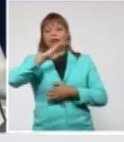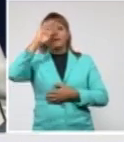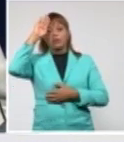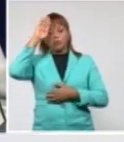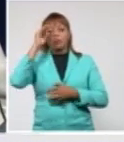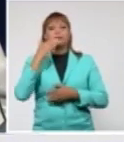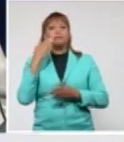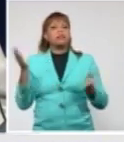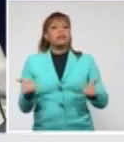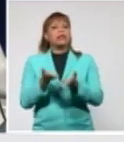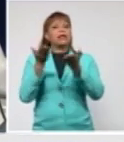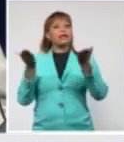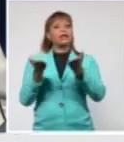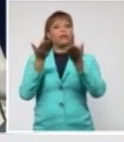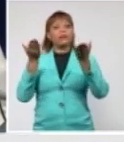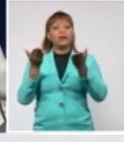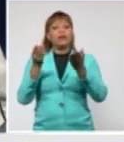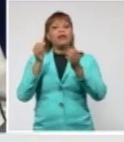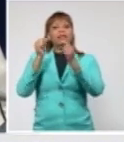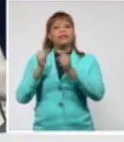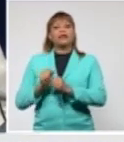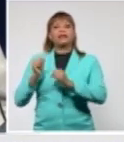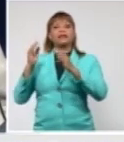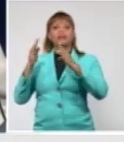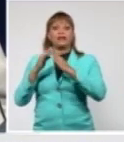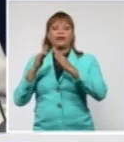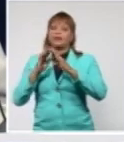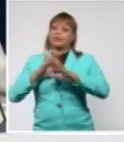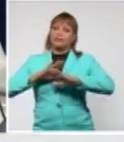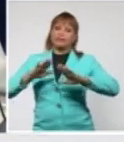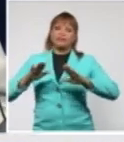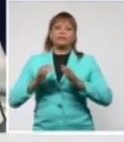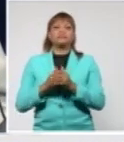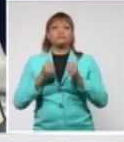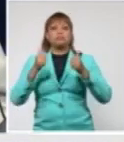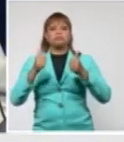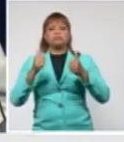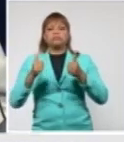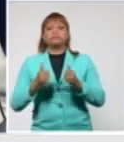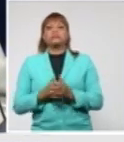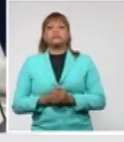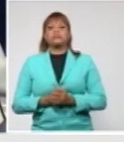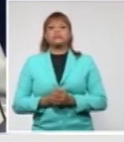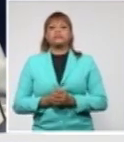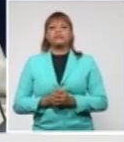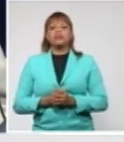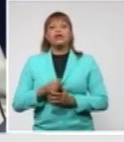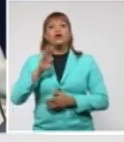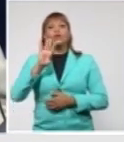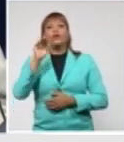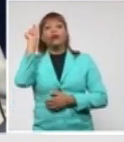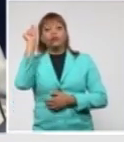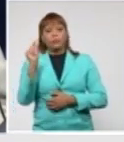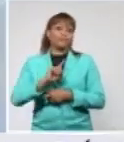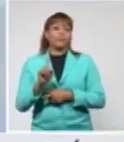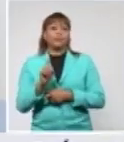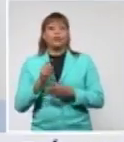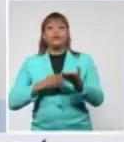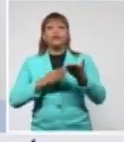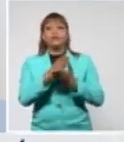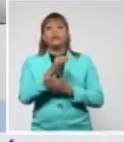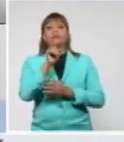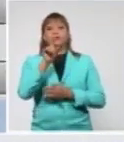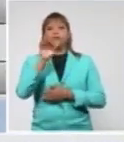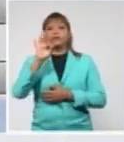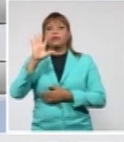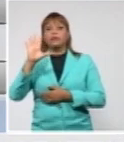Now we are going to turn our attention to the world. As of yesterday, COVID-19 continues to be present in the